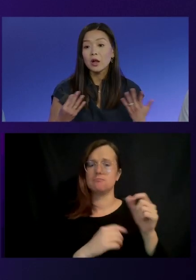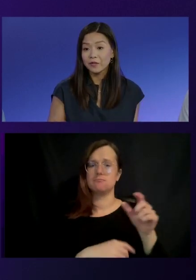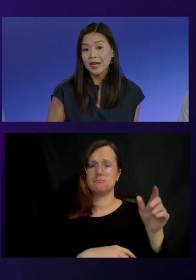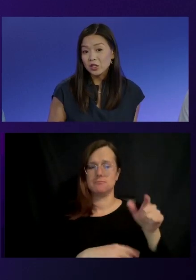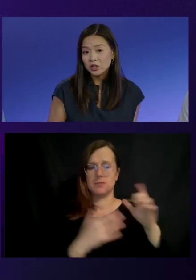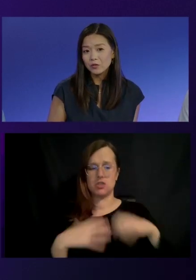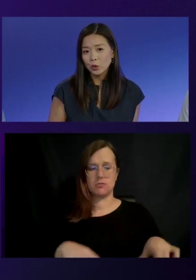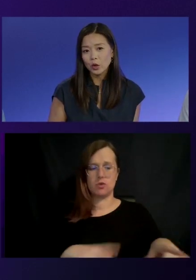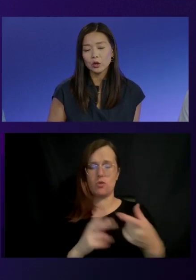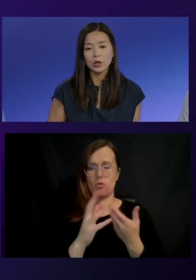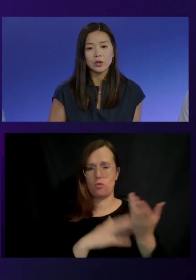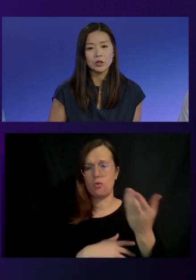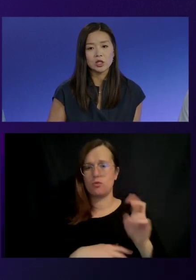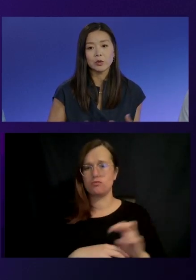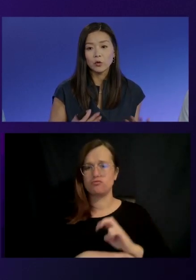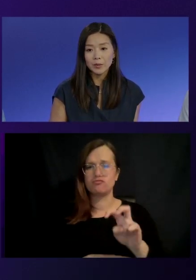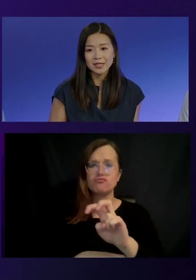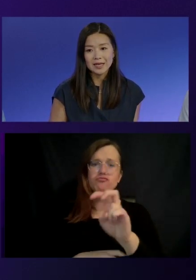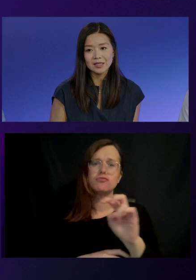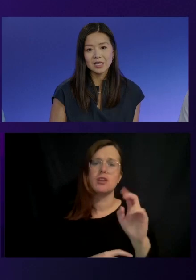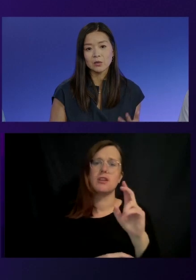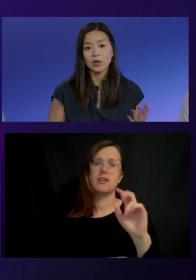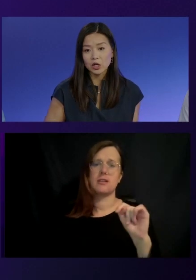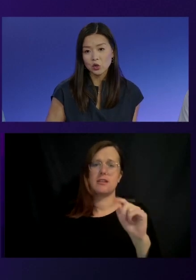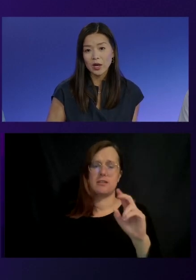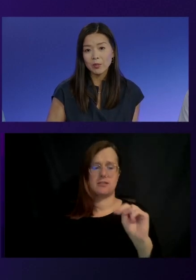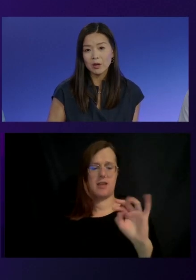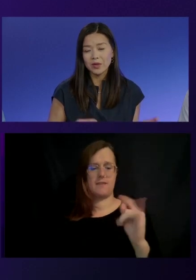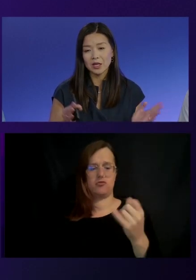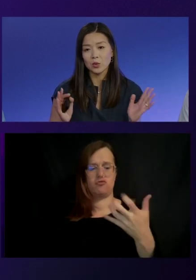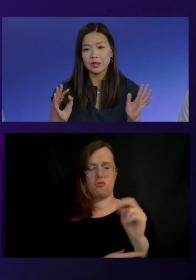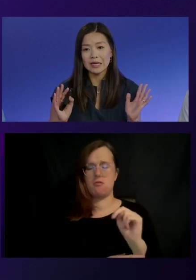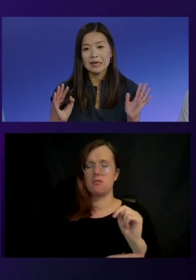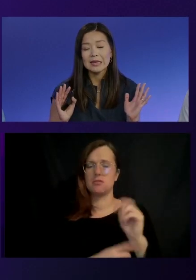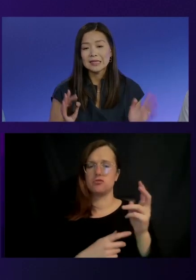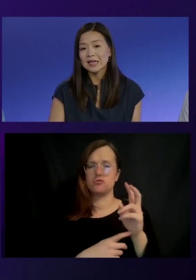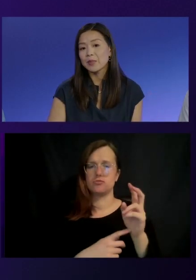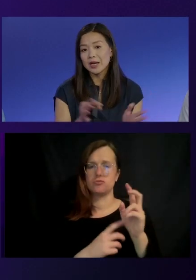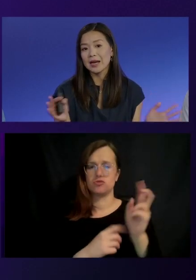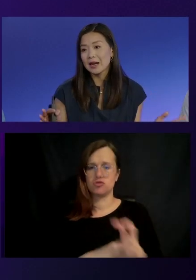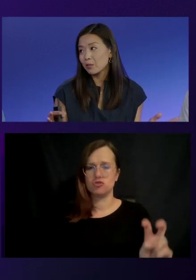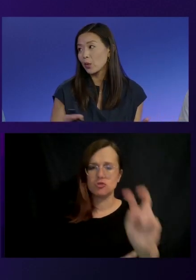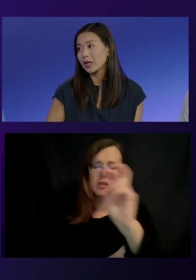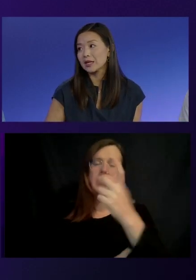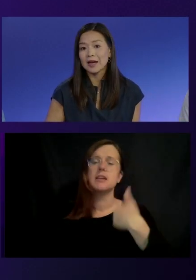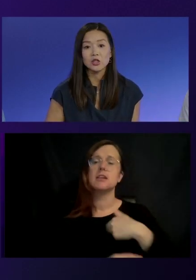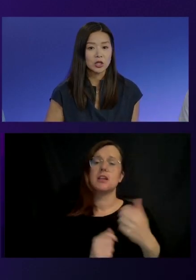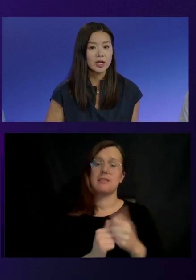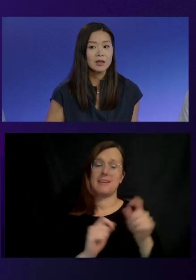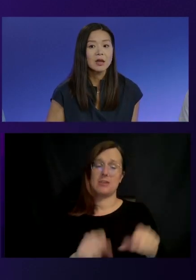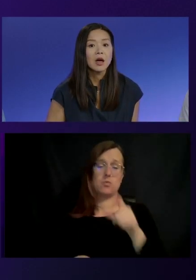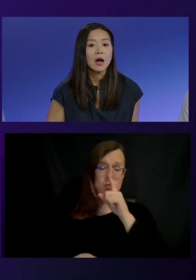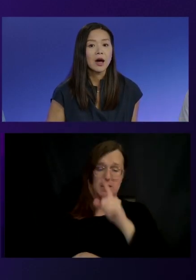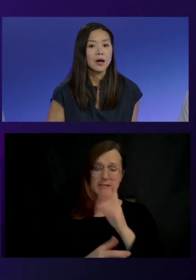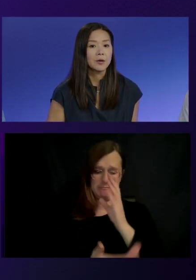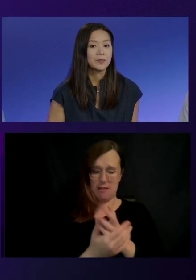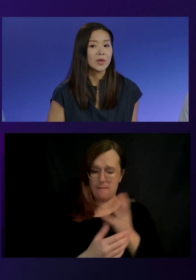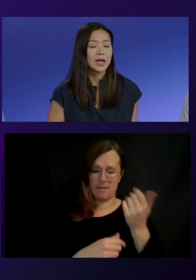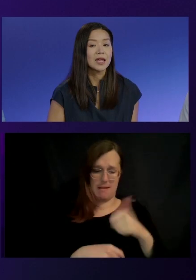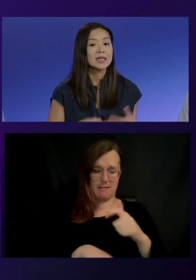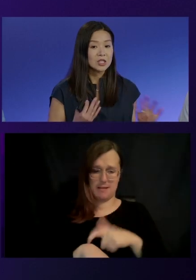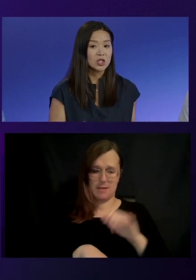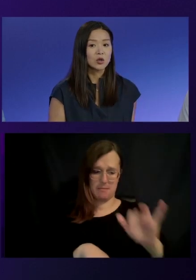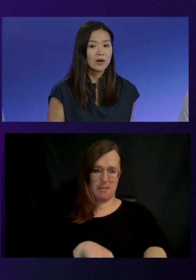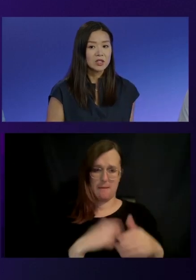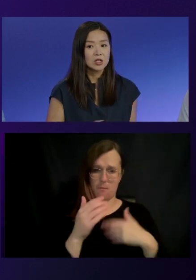For qualification of their workloads, to performance testing, to production ramp up, they can really step in at any point in that journey. And